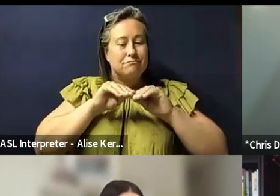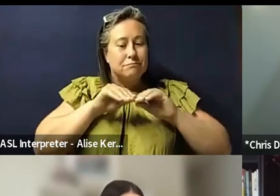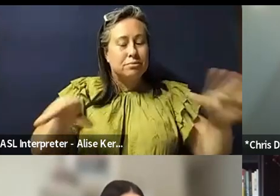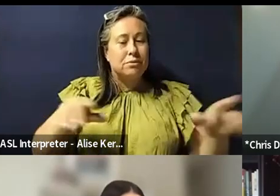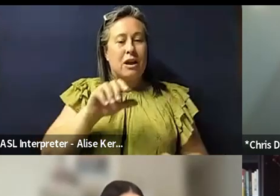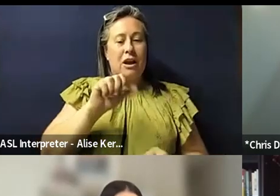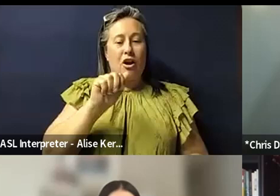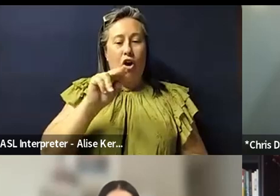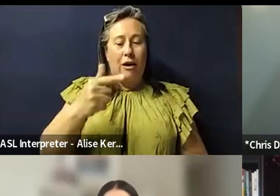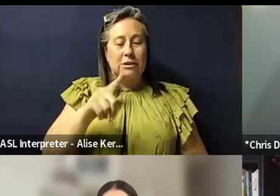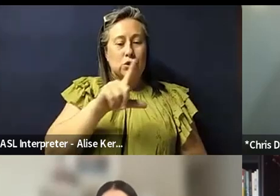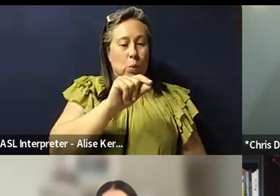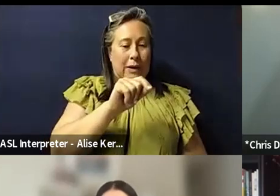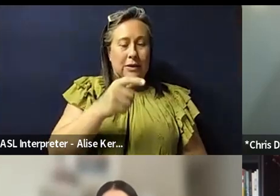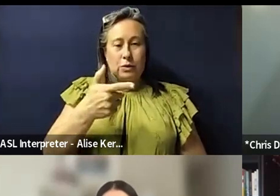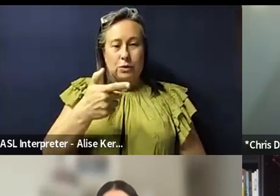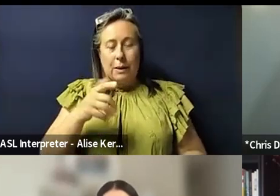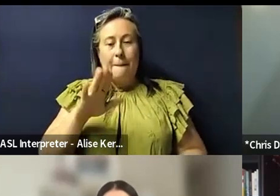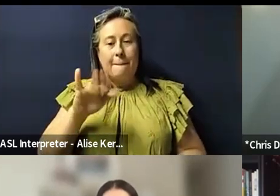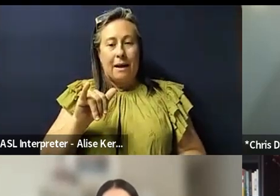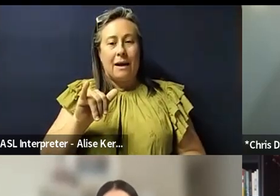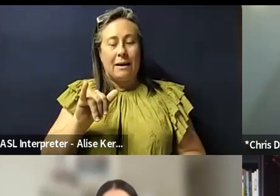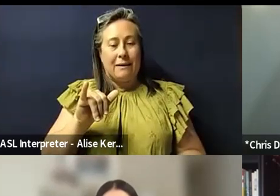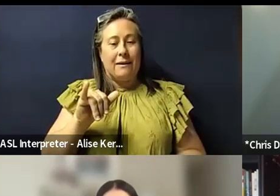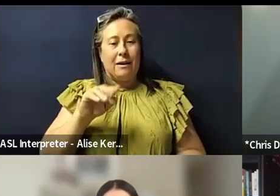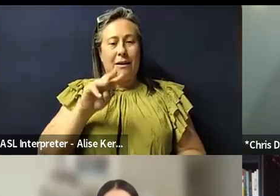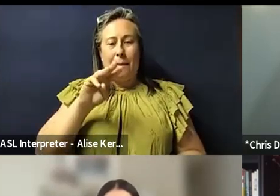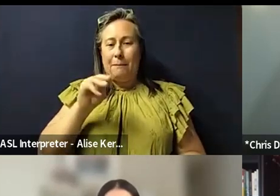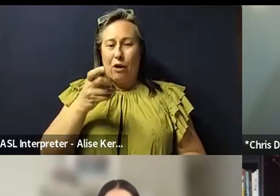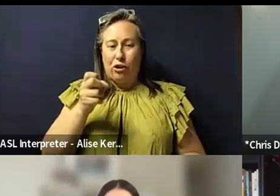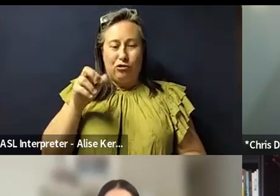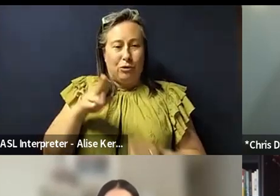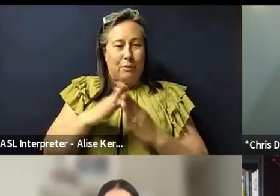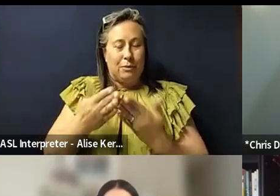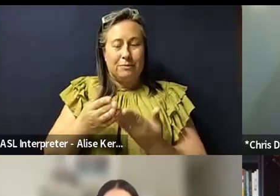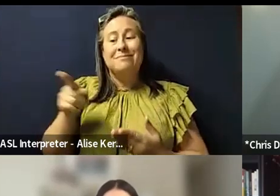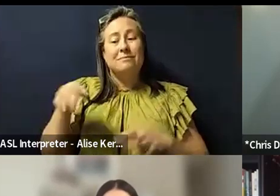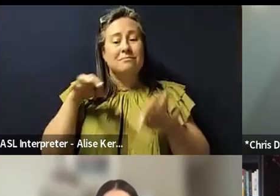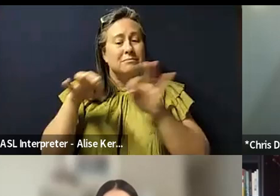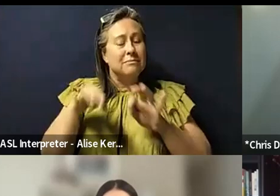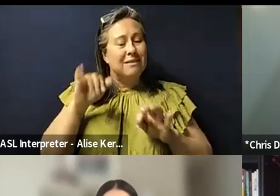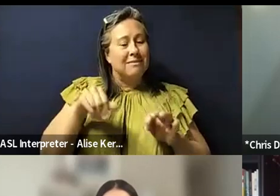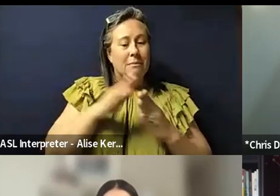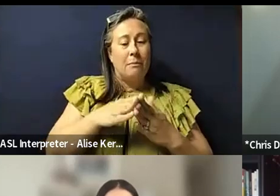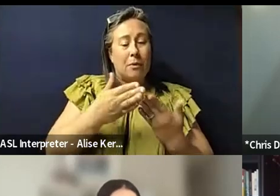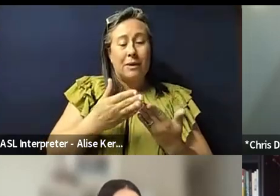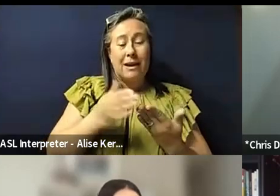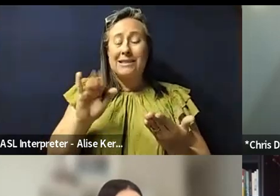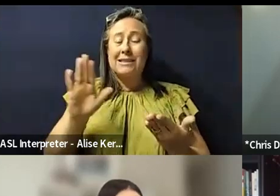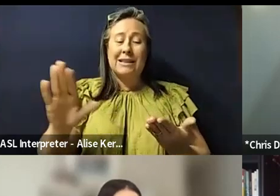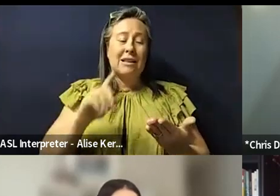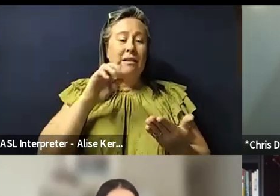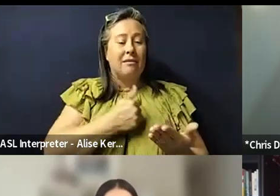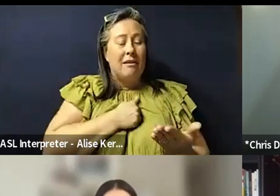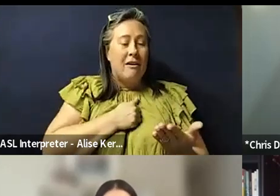August 2021 by Mariner Books. Garcia describes We Are Not Broken as his, quote, love letter